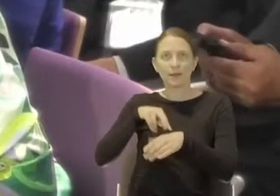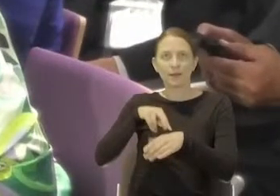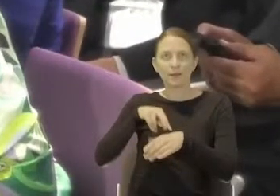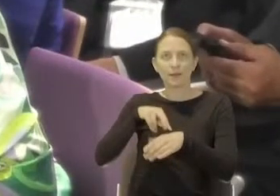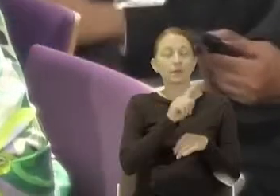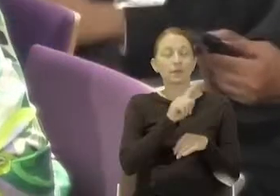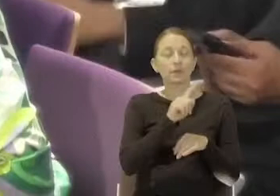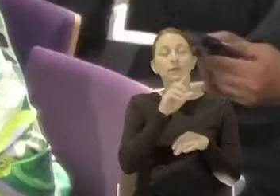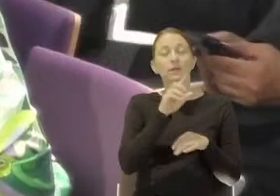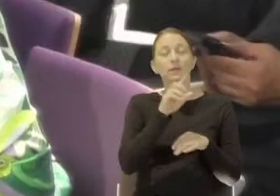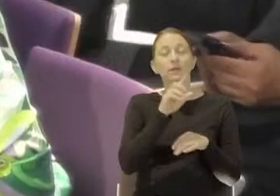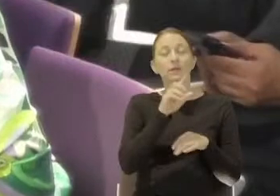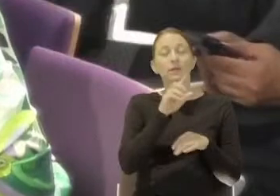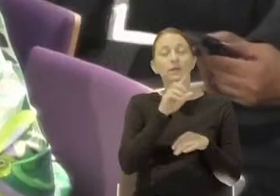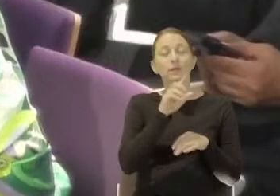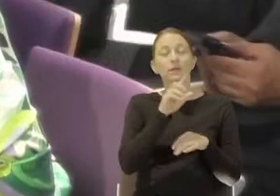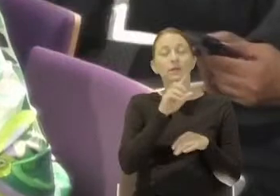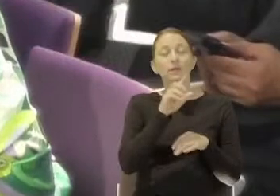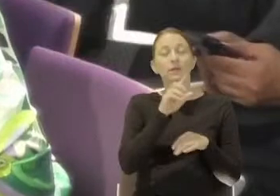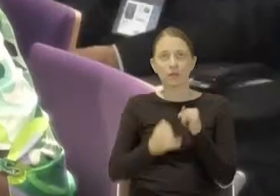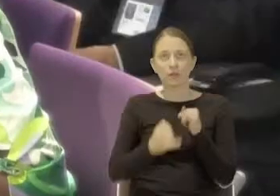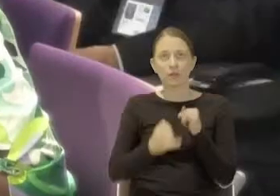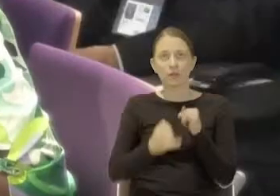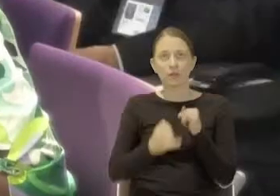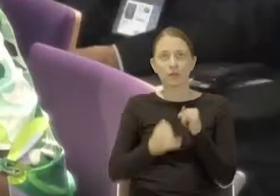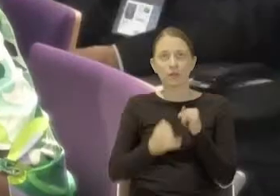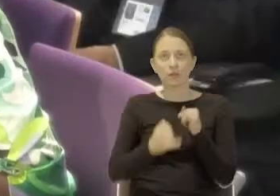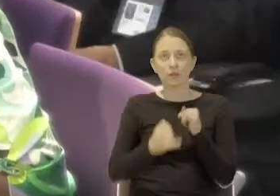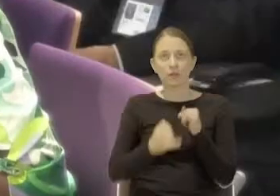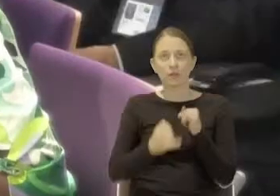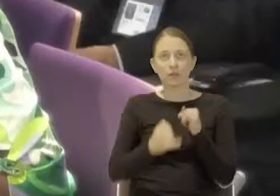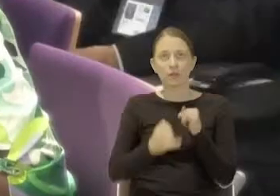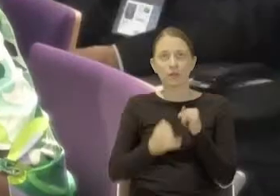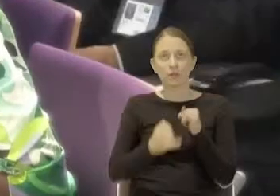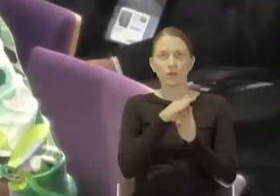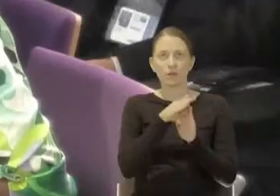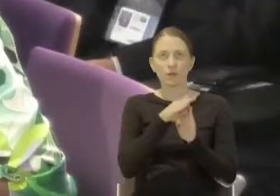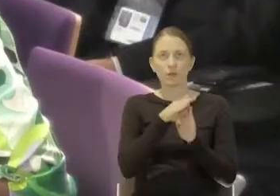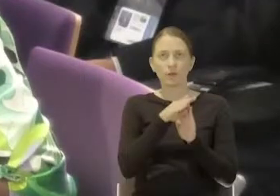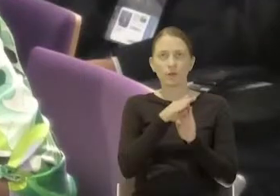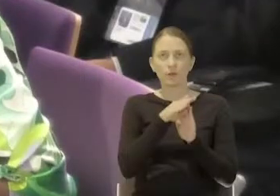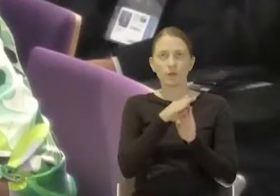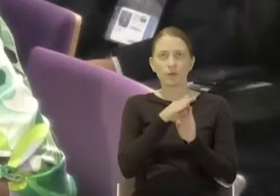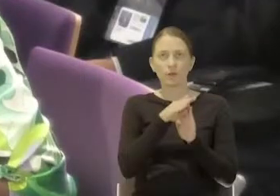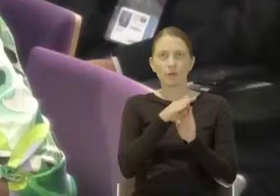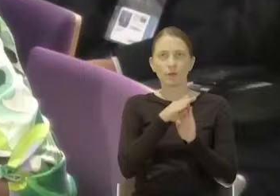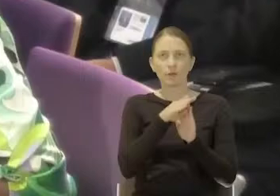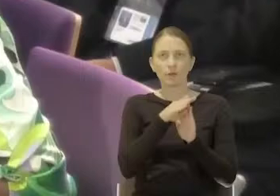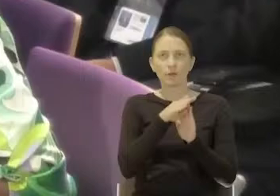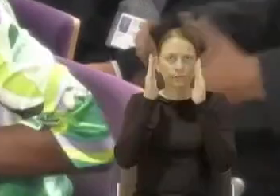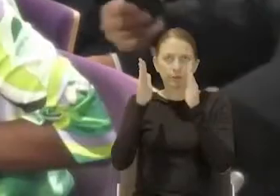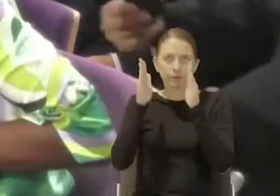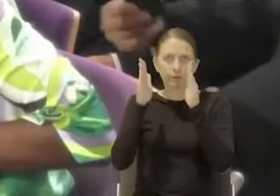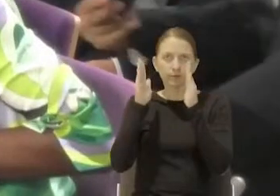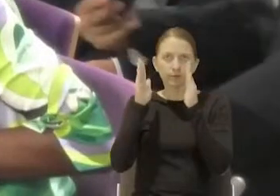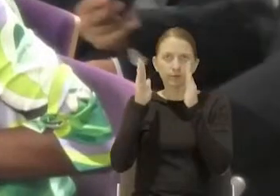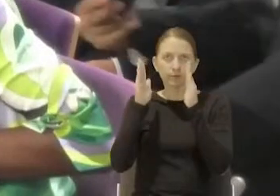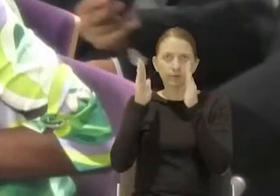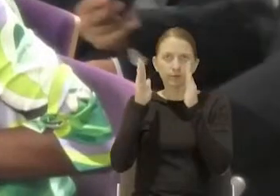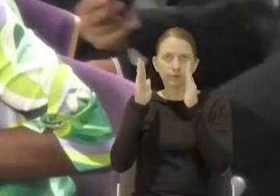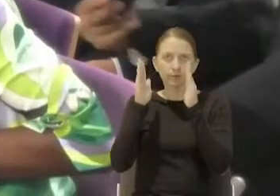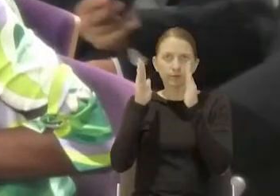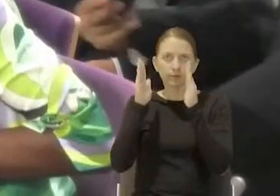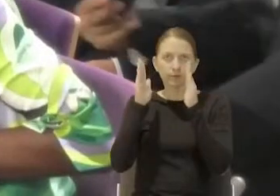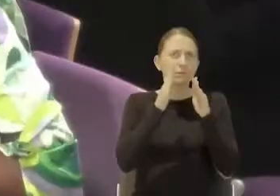regards timekeeping, with each presentation taking 3 or so minutes. But before we begin the